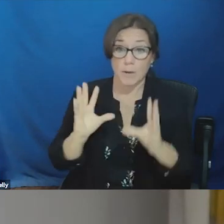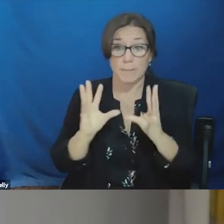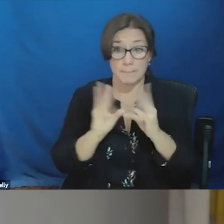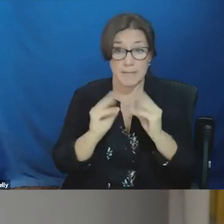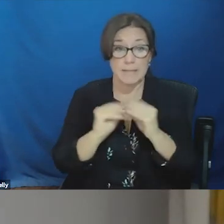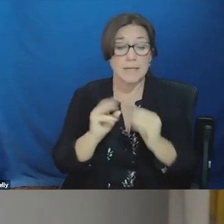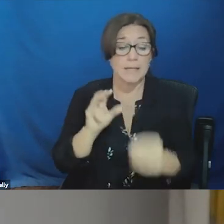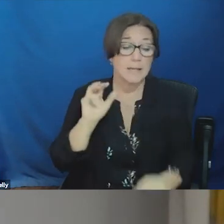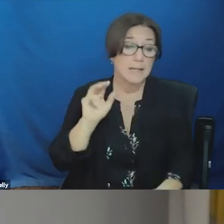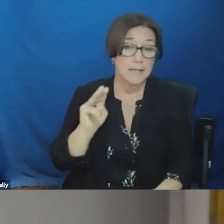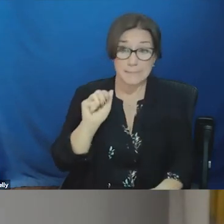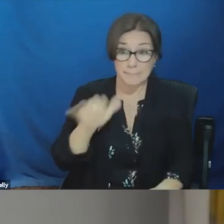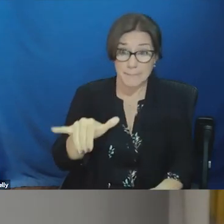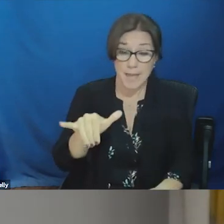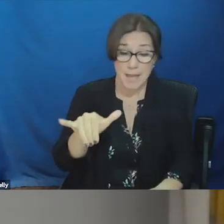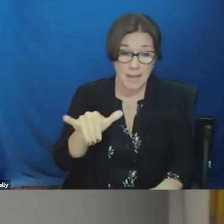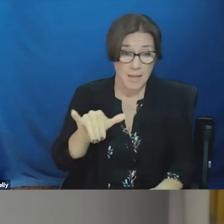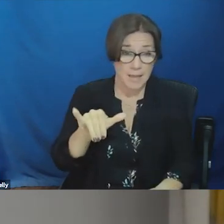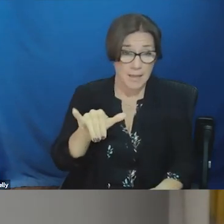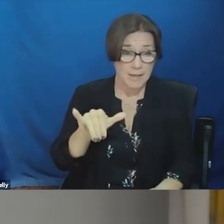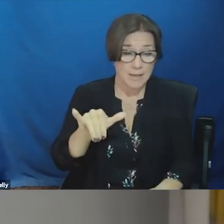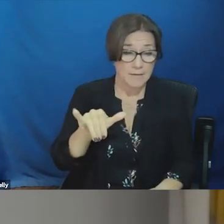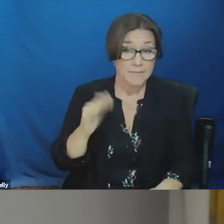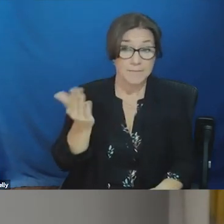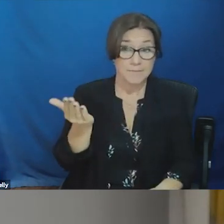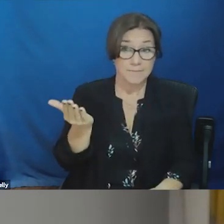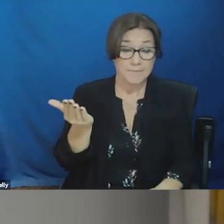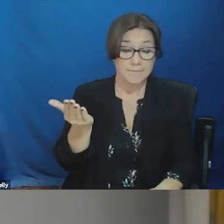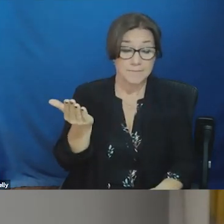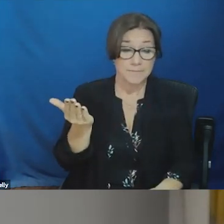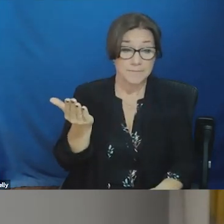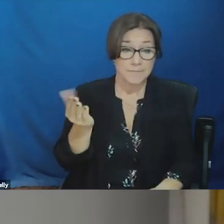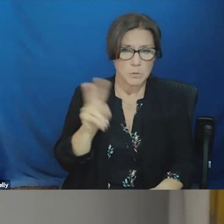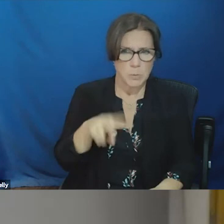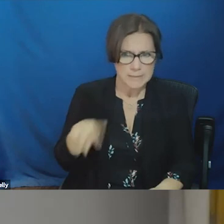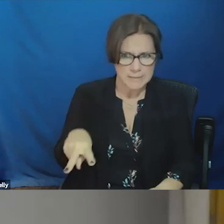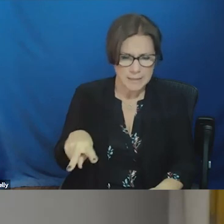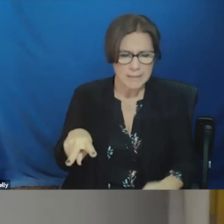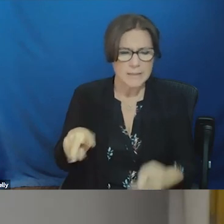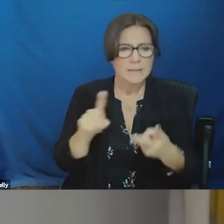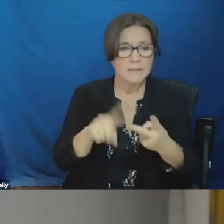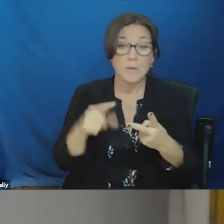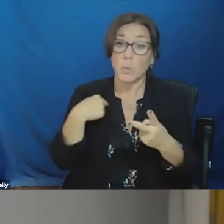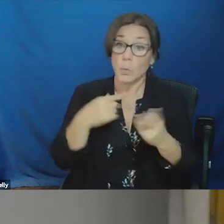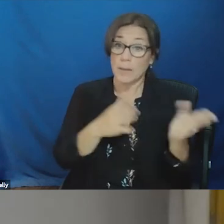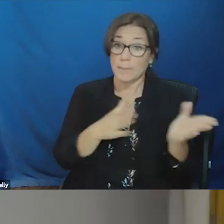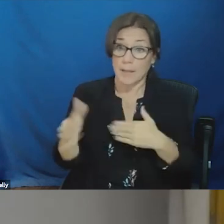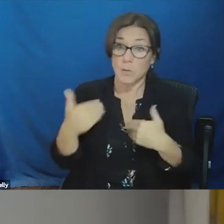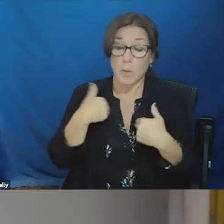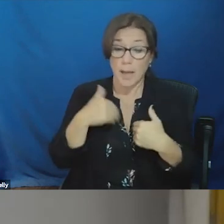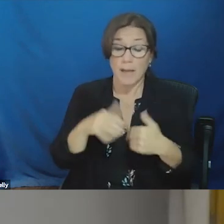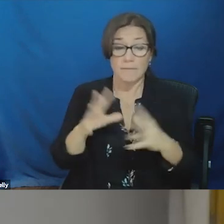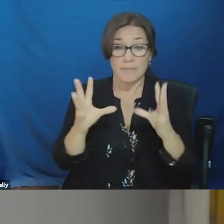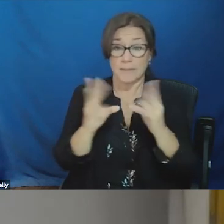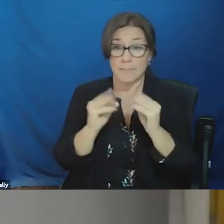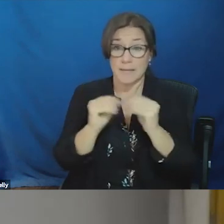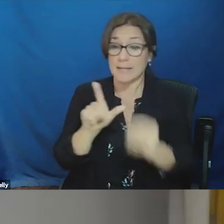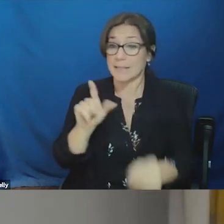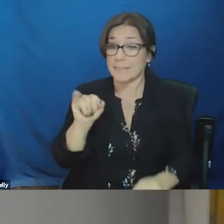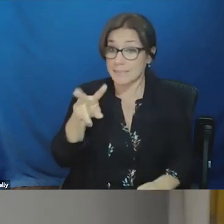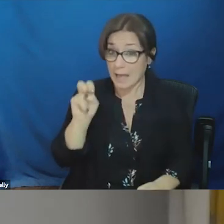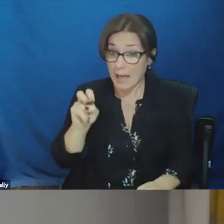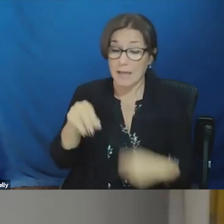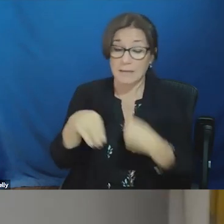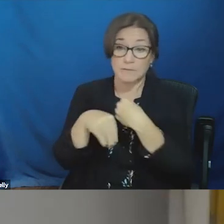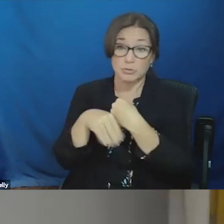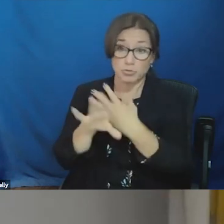at 6:30. And at this time, the plan is, as usual, for the meeting to be live streamed with public participation by Zoom